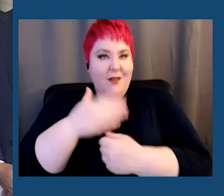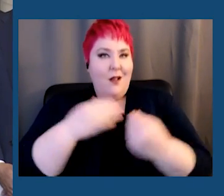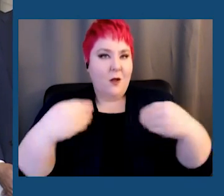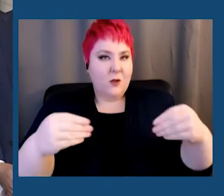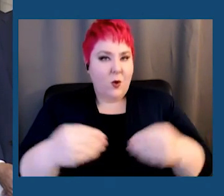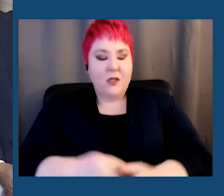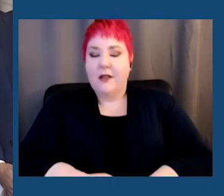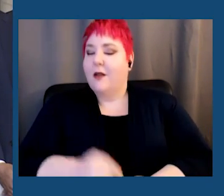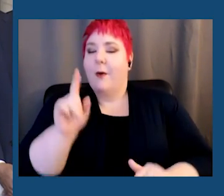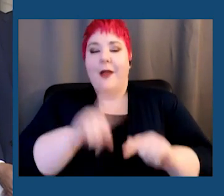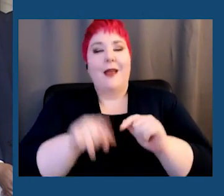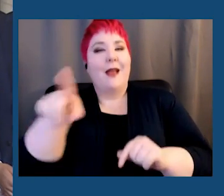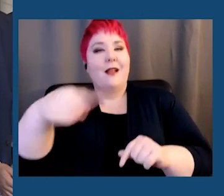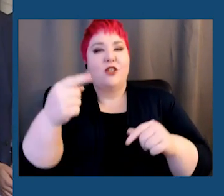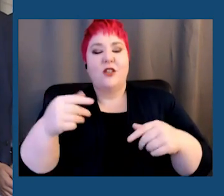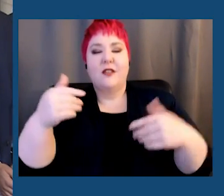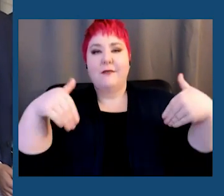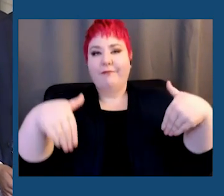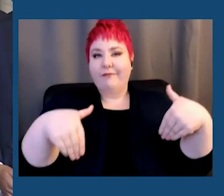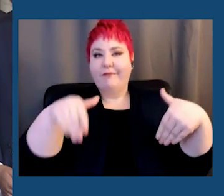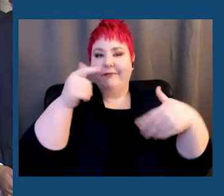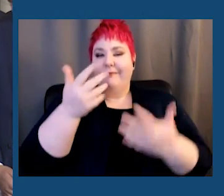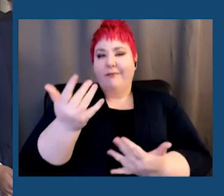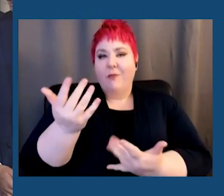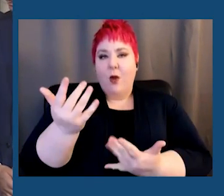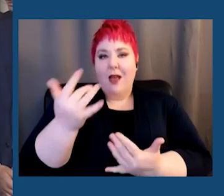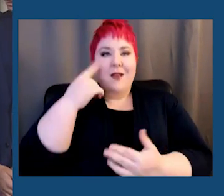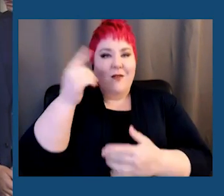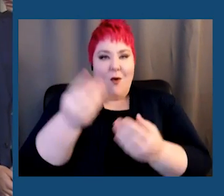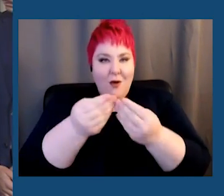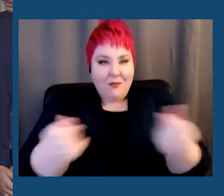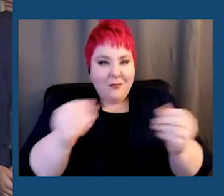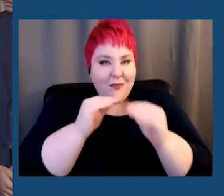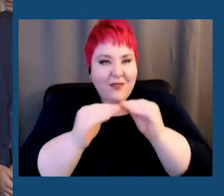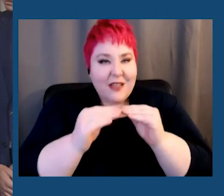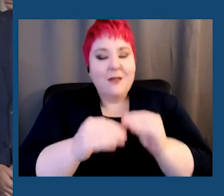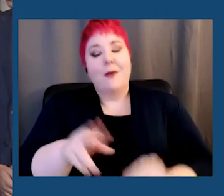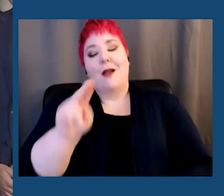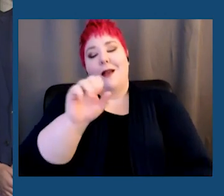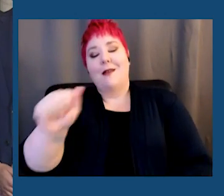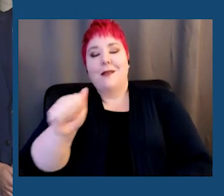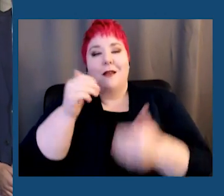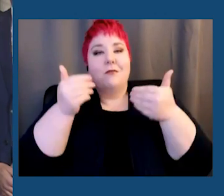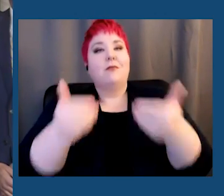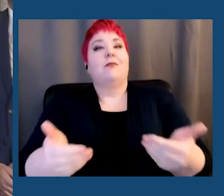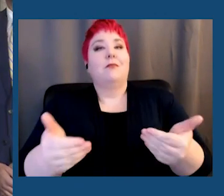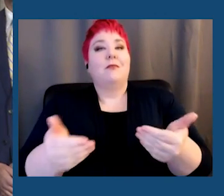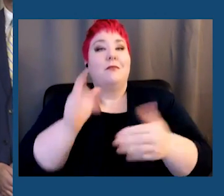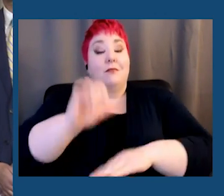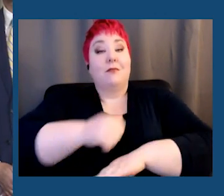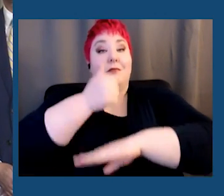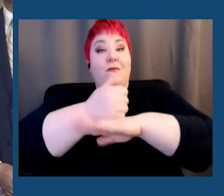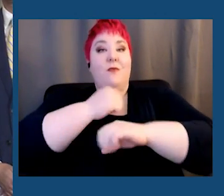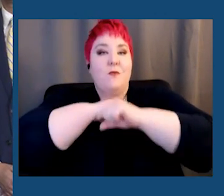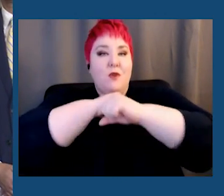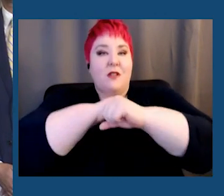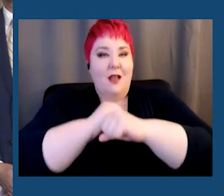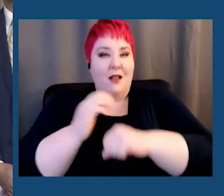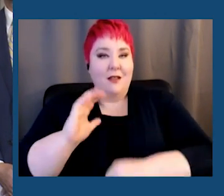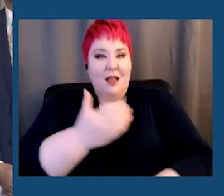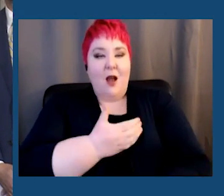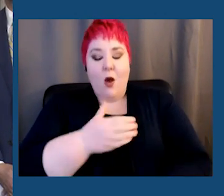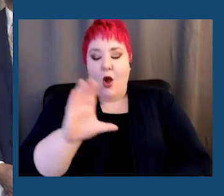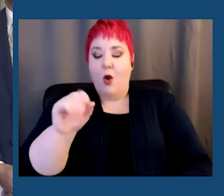and wait for a solution. Instead, the NSA decided to launch Collective Action to Protect Our Stores Coalition in January